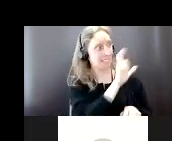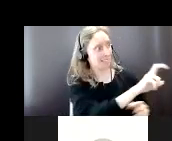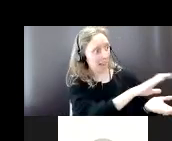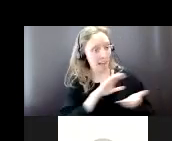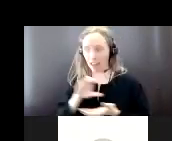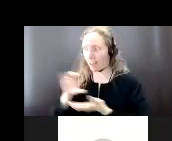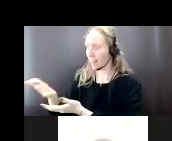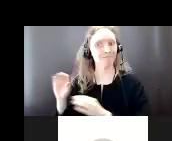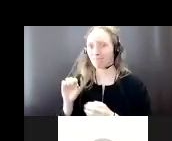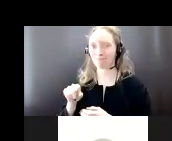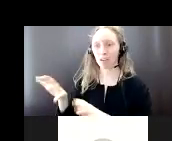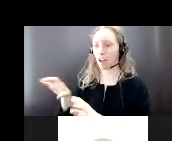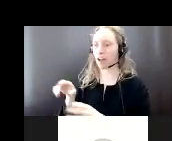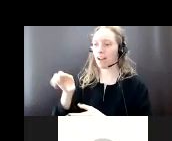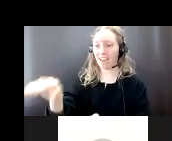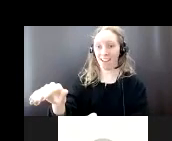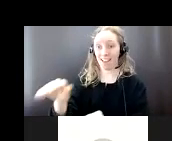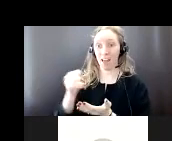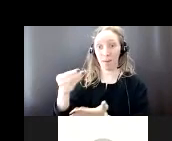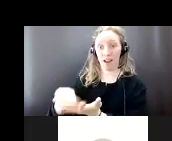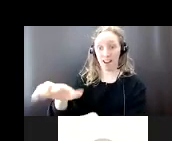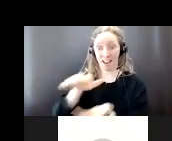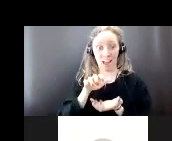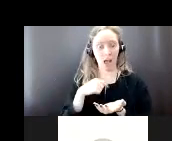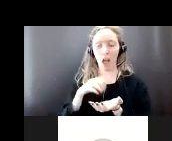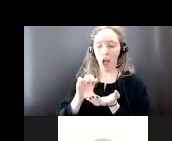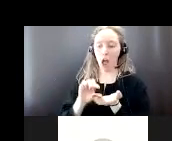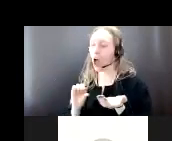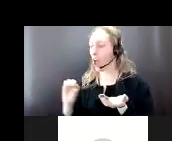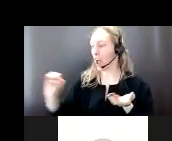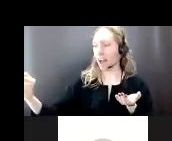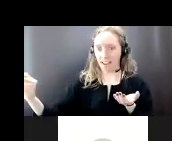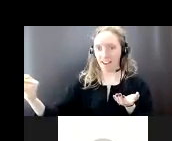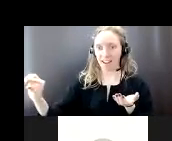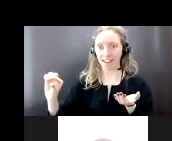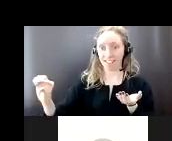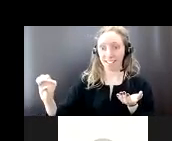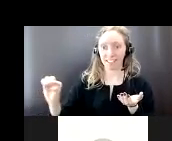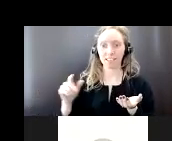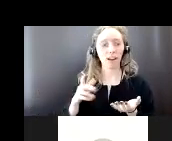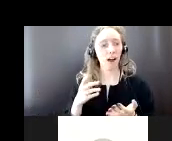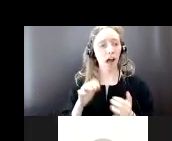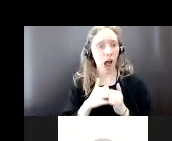Ponzi scheme to work, I have to keep bringing in new money to feed those people that I've